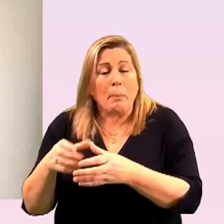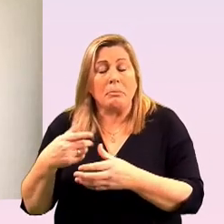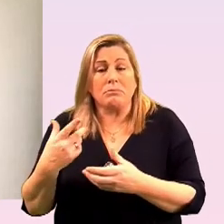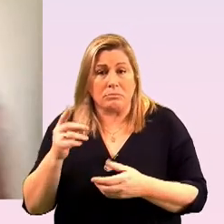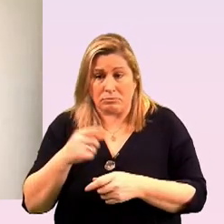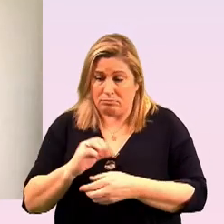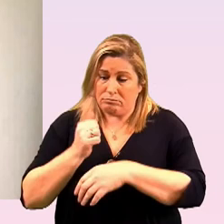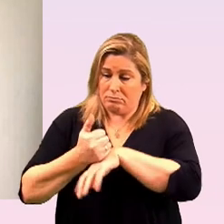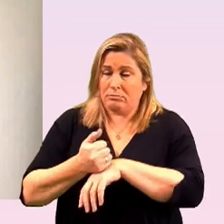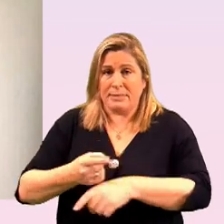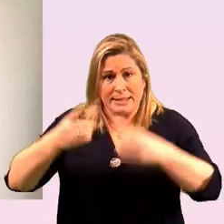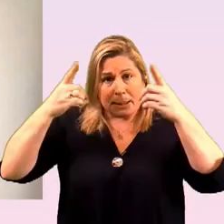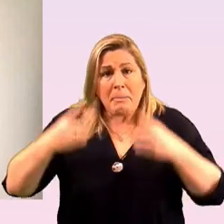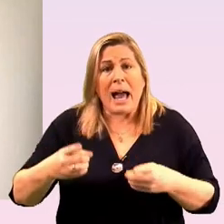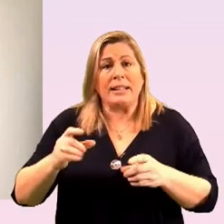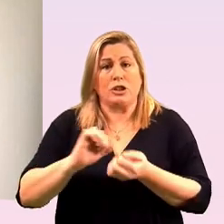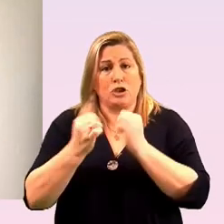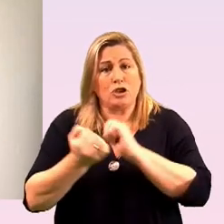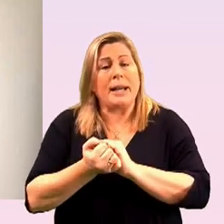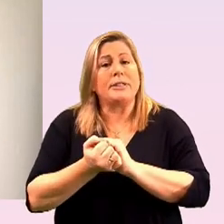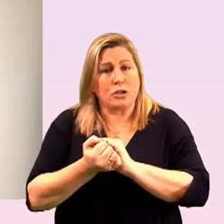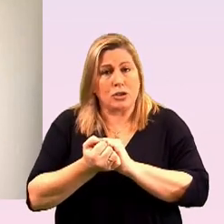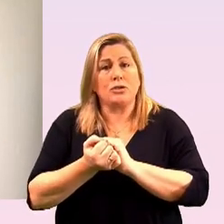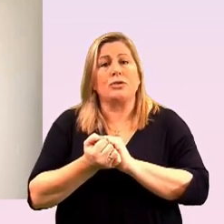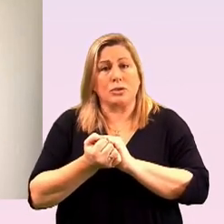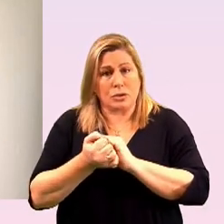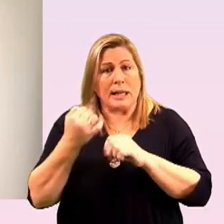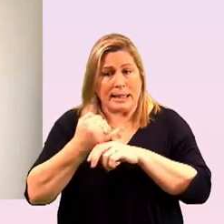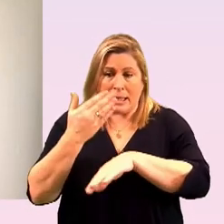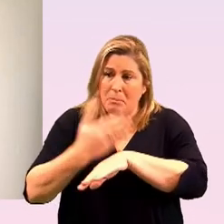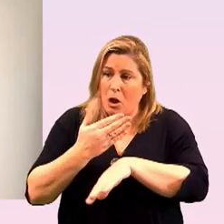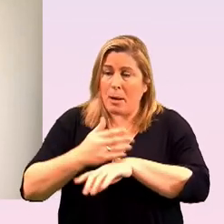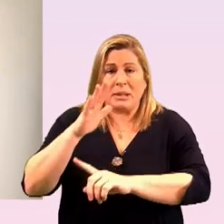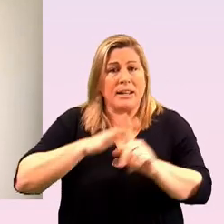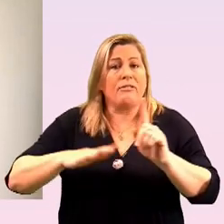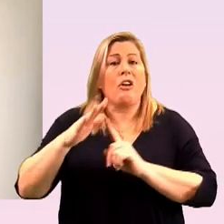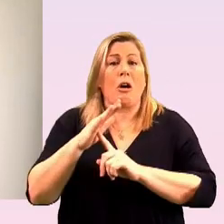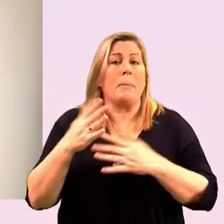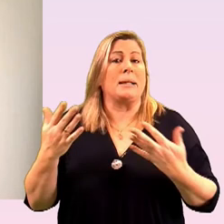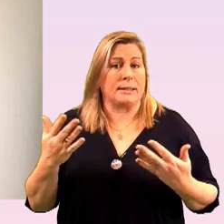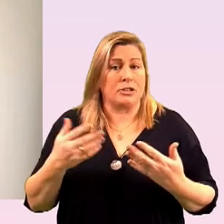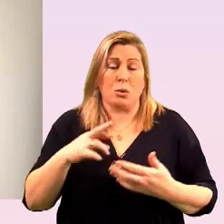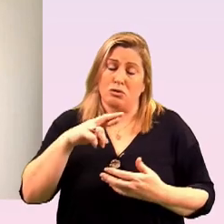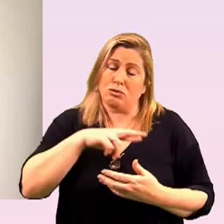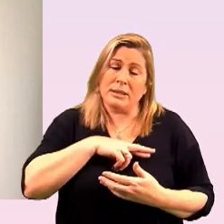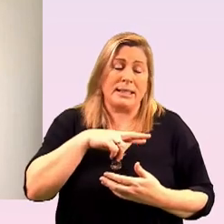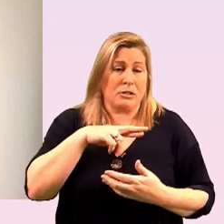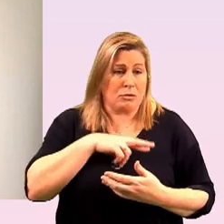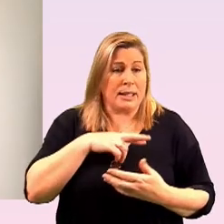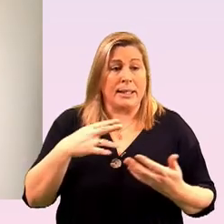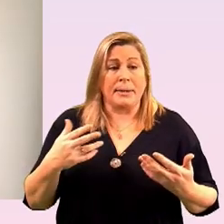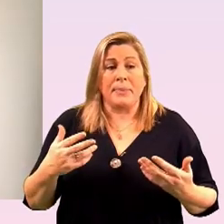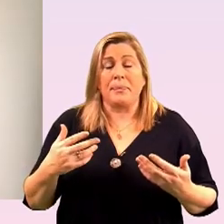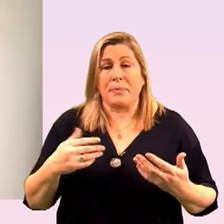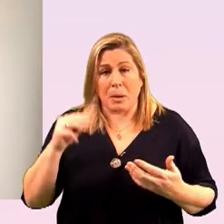who demanded change in employment environments. So it's really, really, really important that